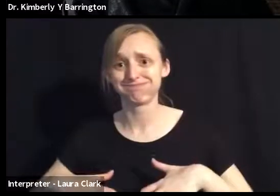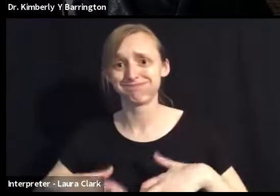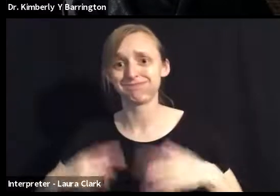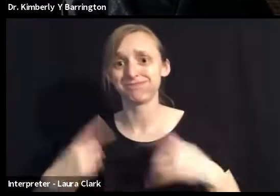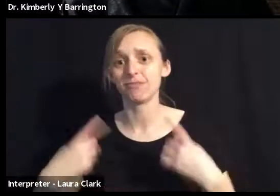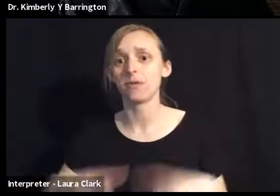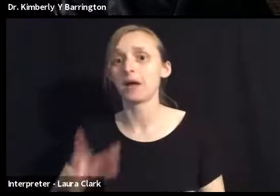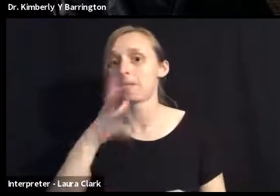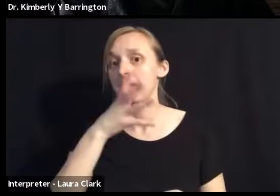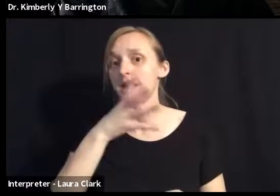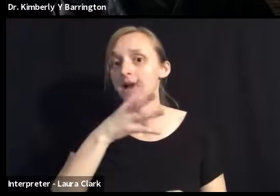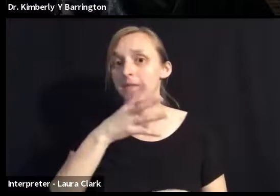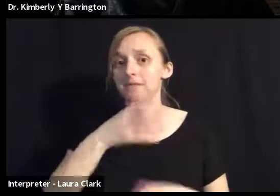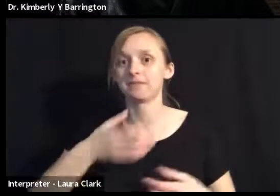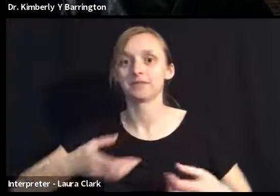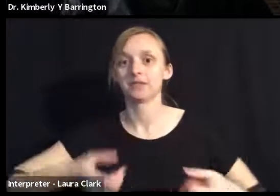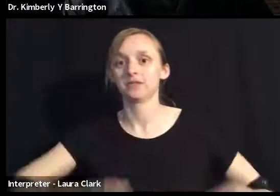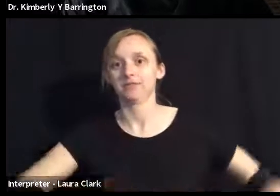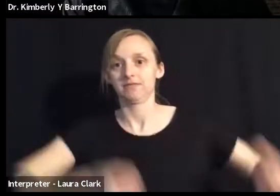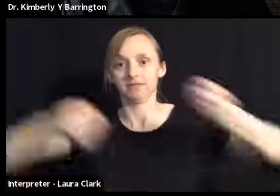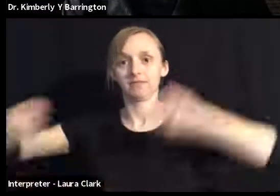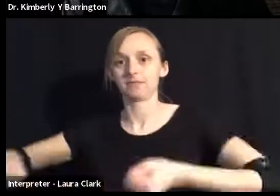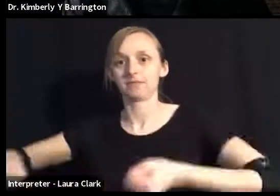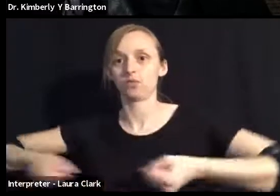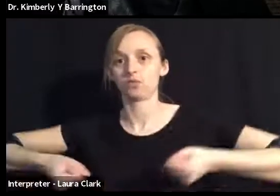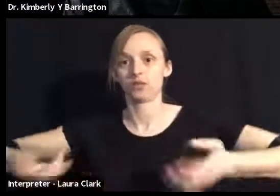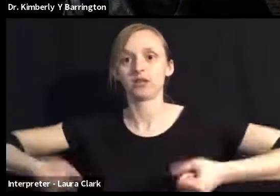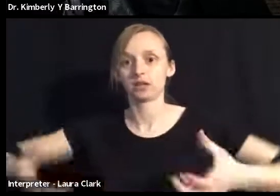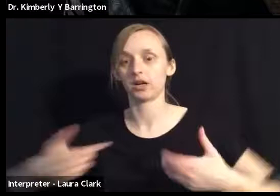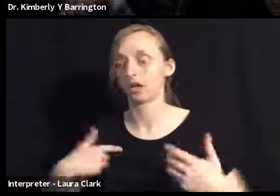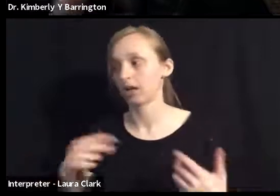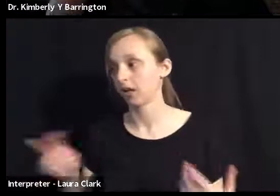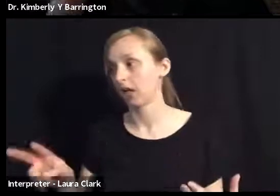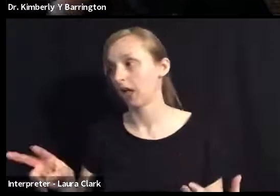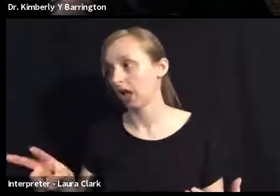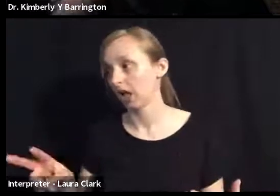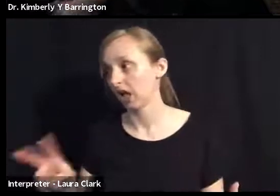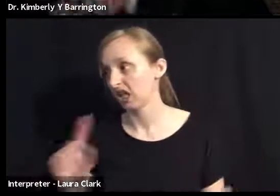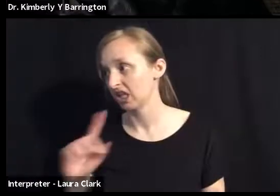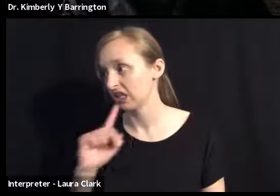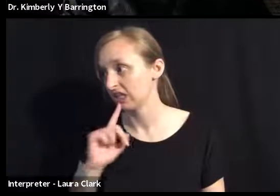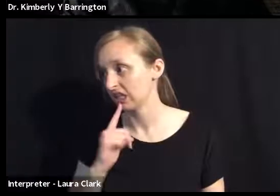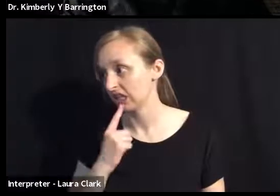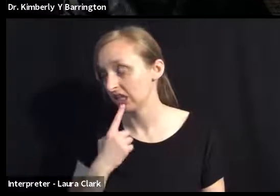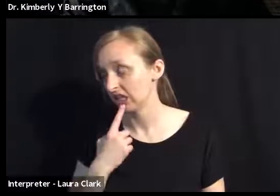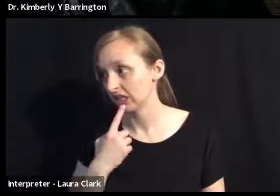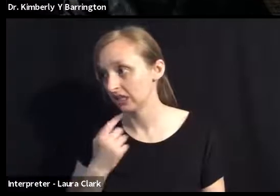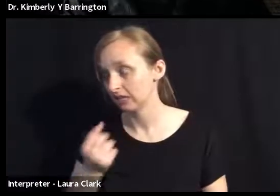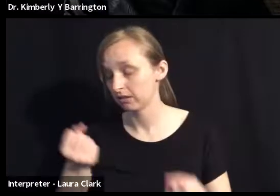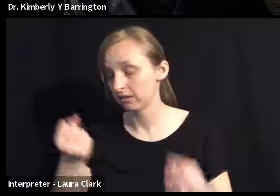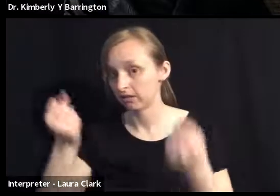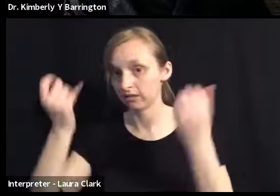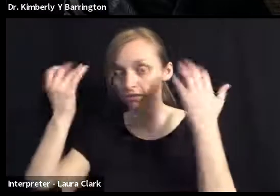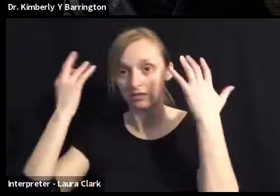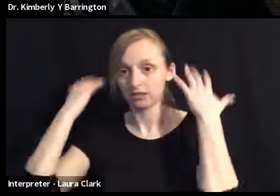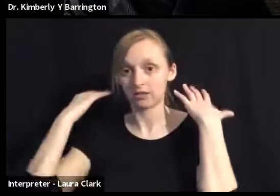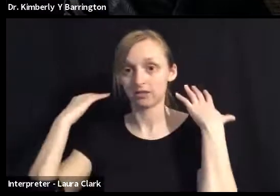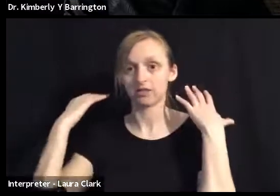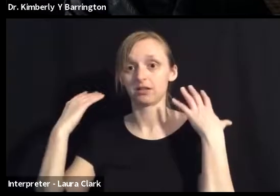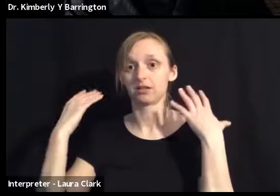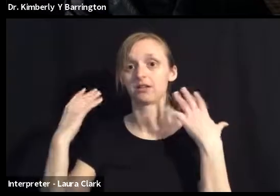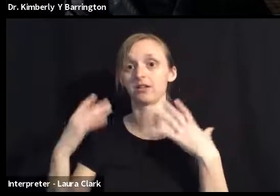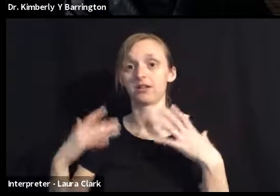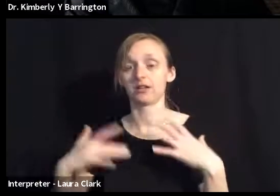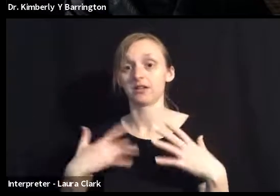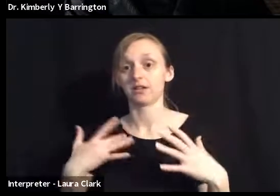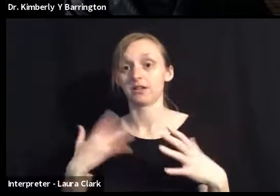the wheelchair out the box. I was like, whoa, like this is a lot. It became like super serious at